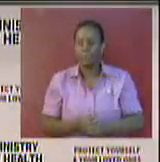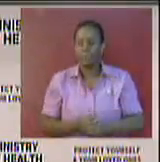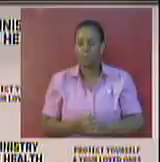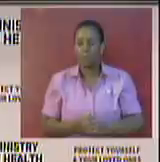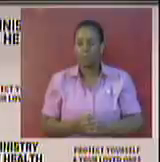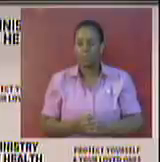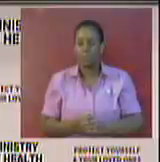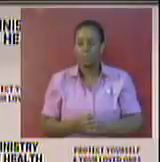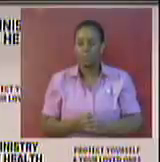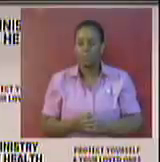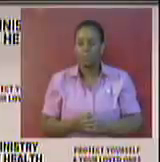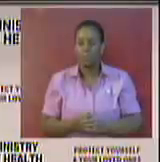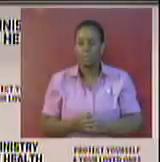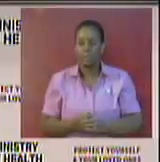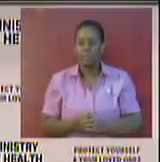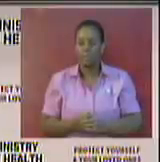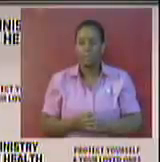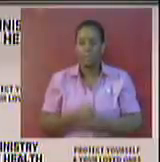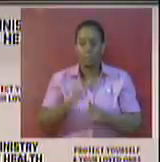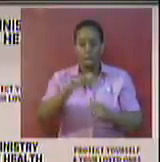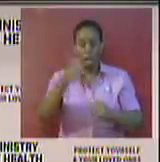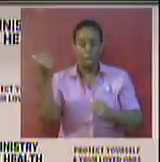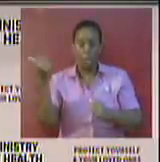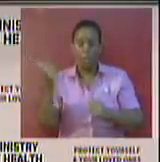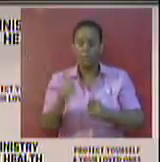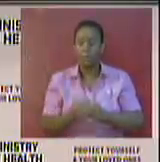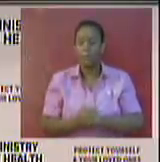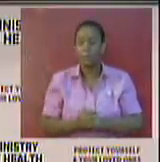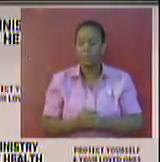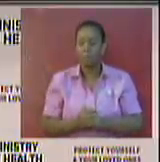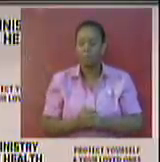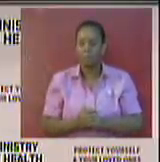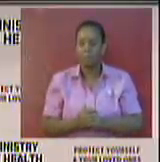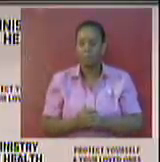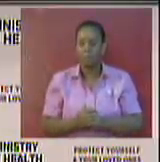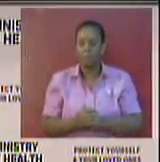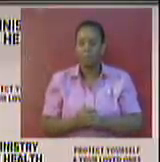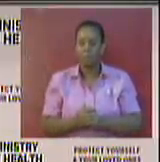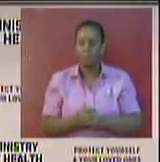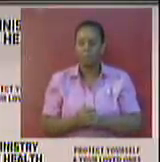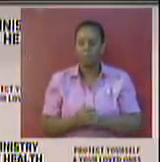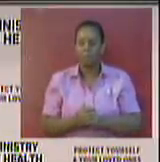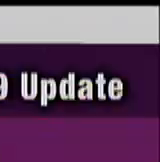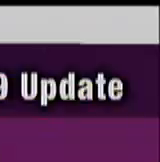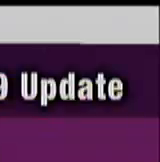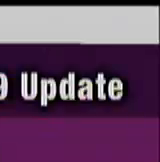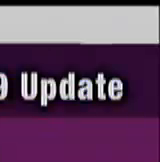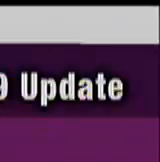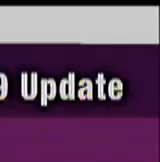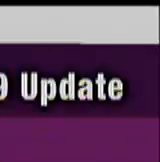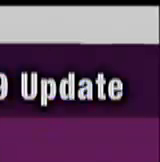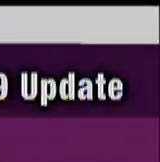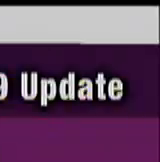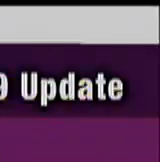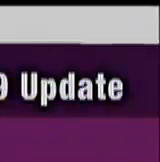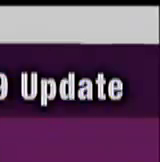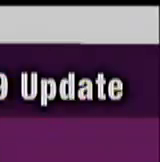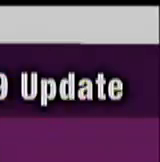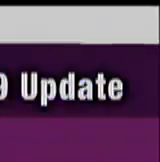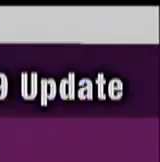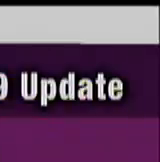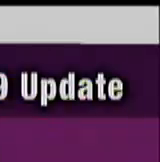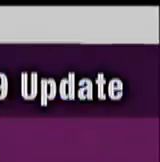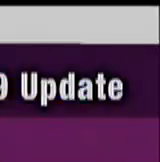CL Communications, please. Good morning, Natalie Singh. I just wanted to find out, South